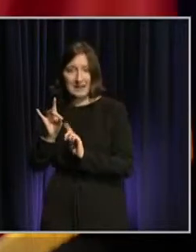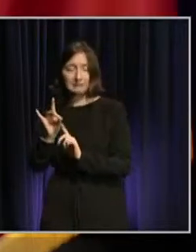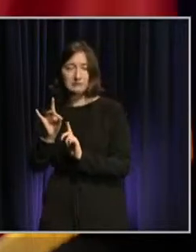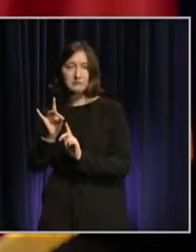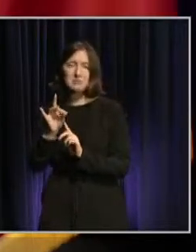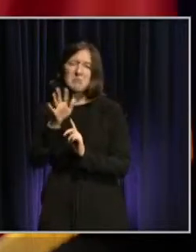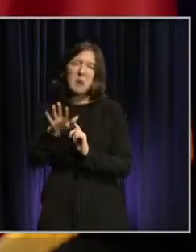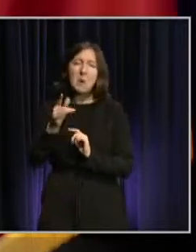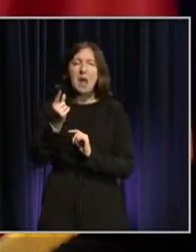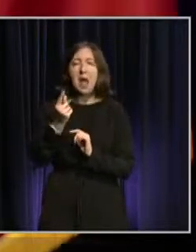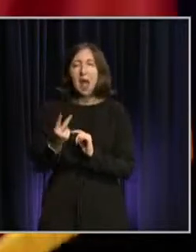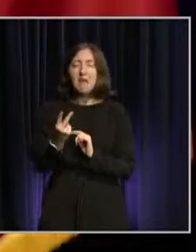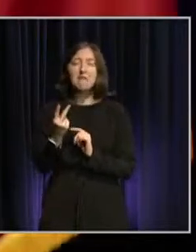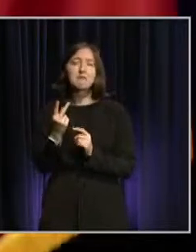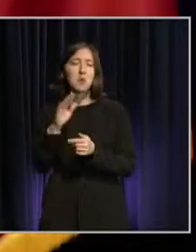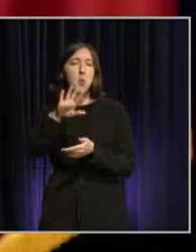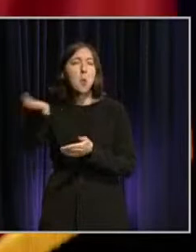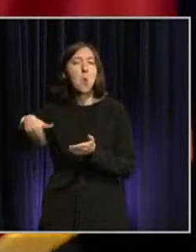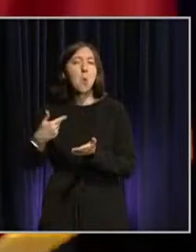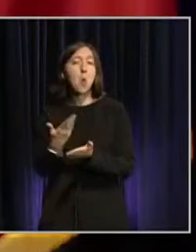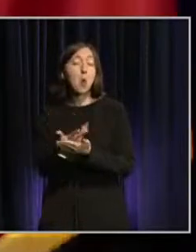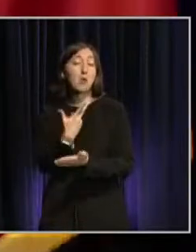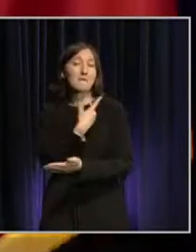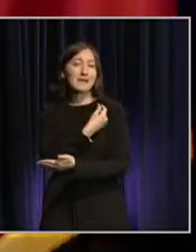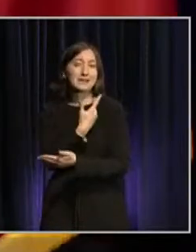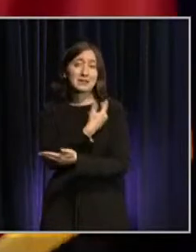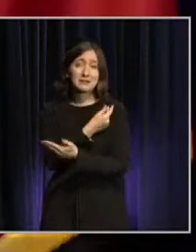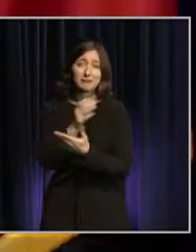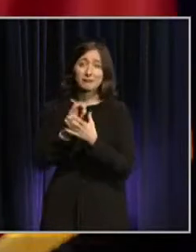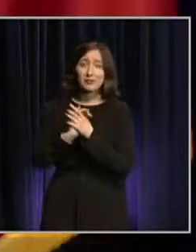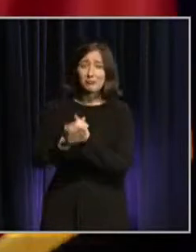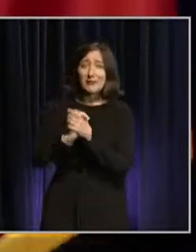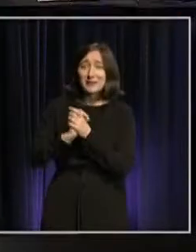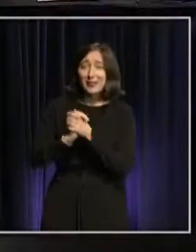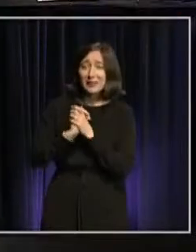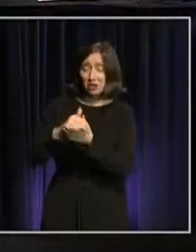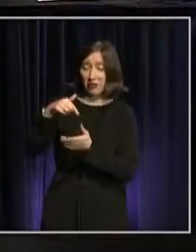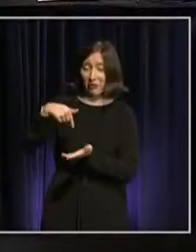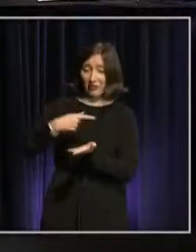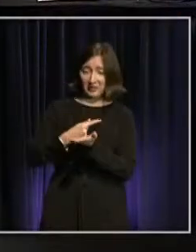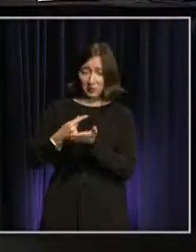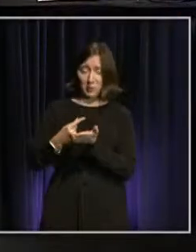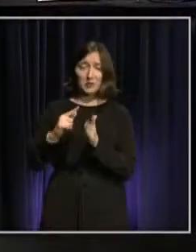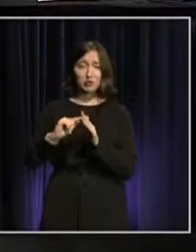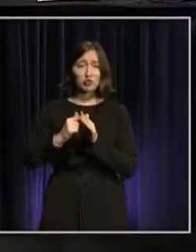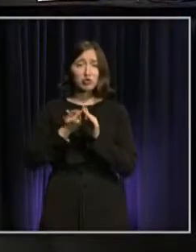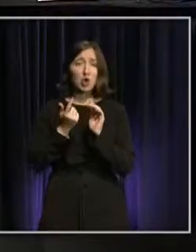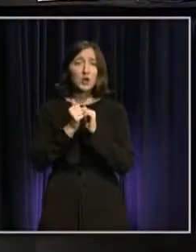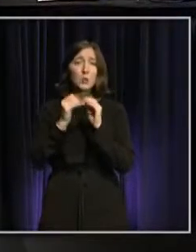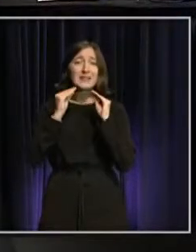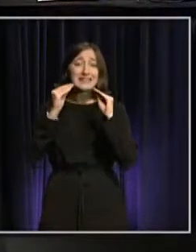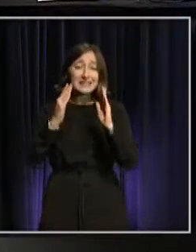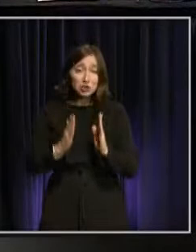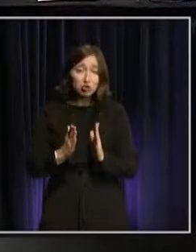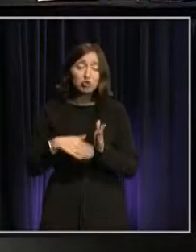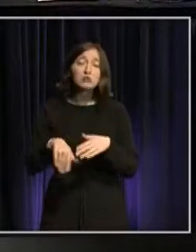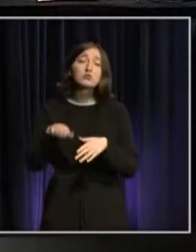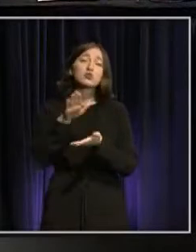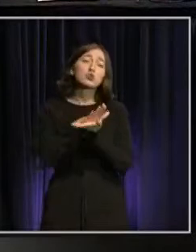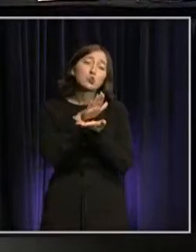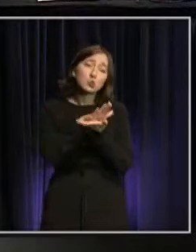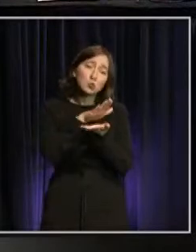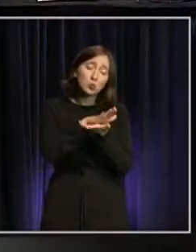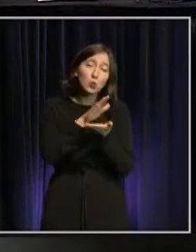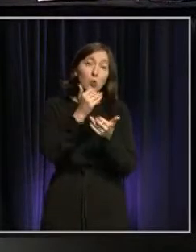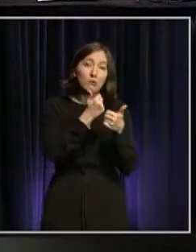the city. So, again, congratulations this week, starting with teachers and the school administrators this week and